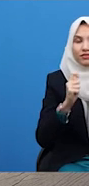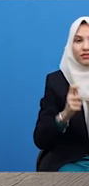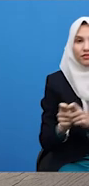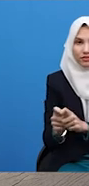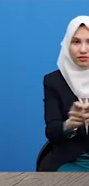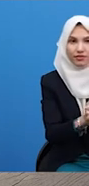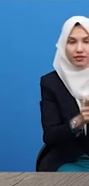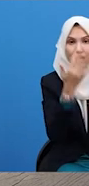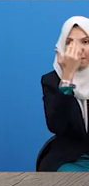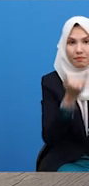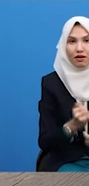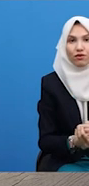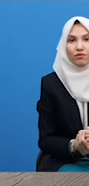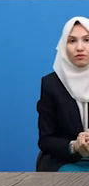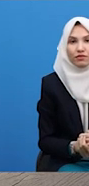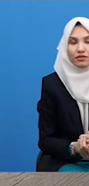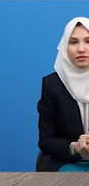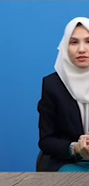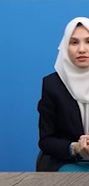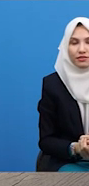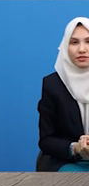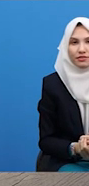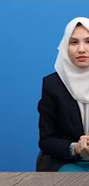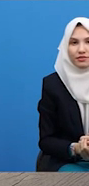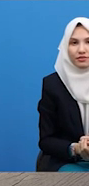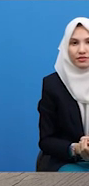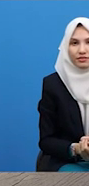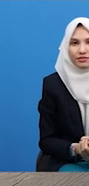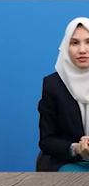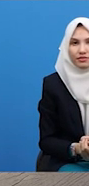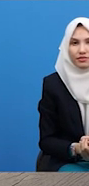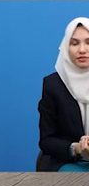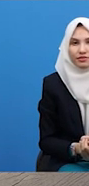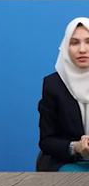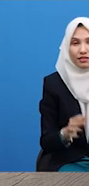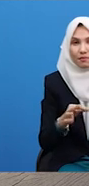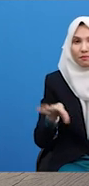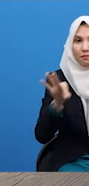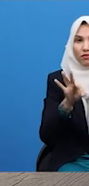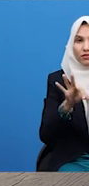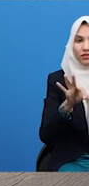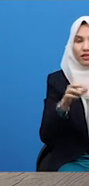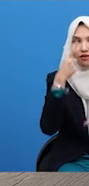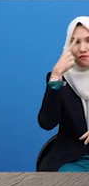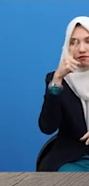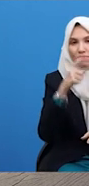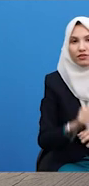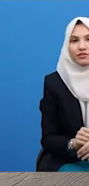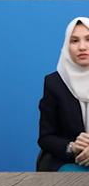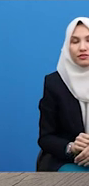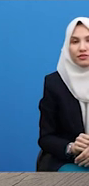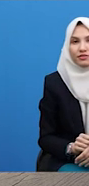Talk together with your partner about why these facilities are important for